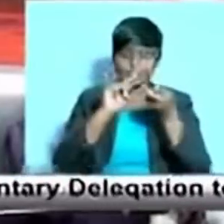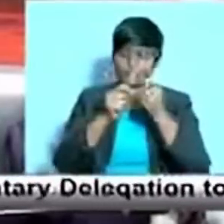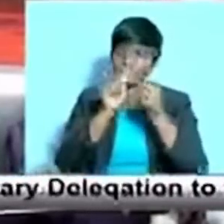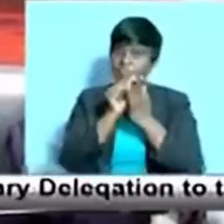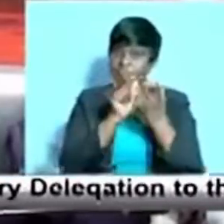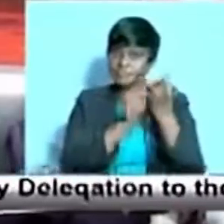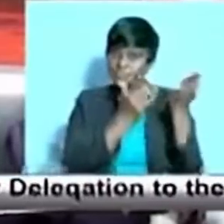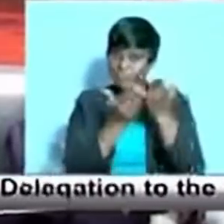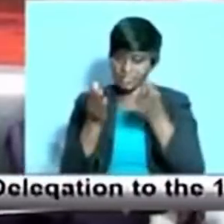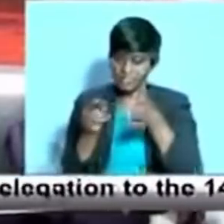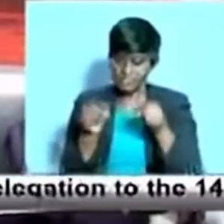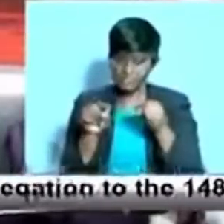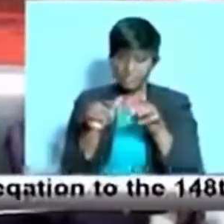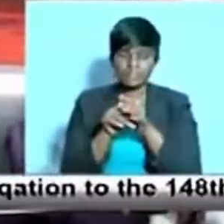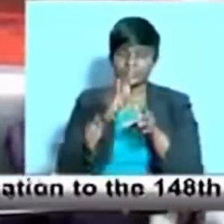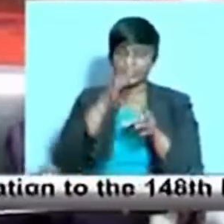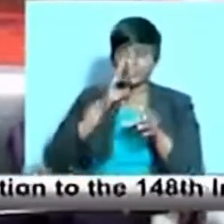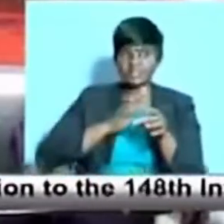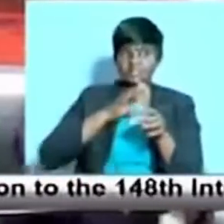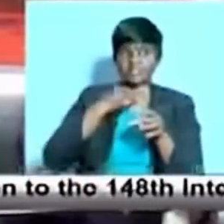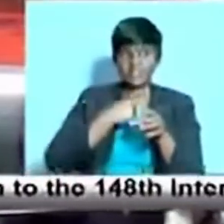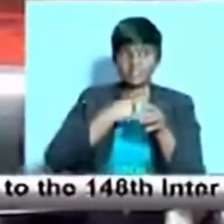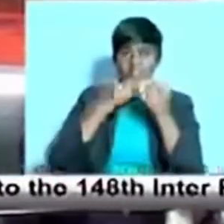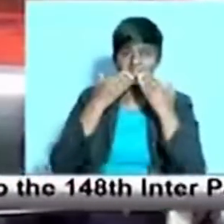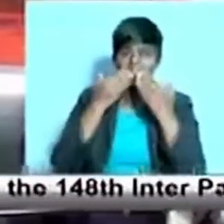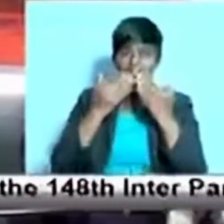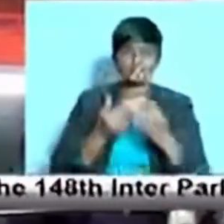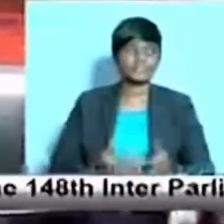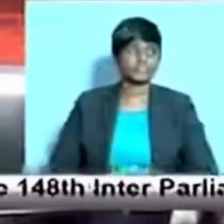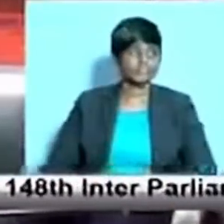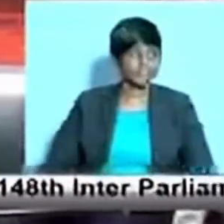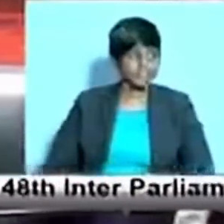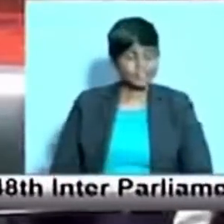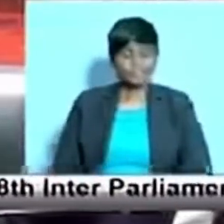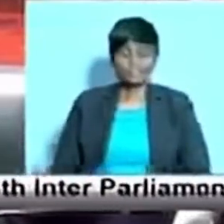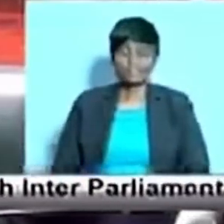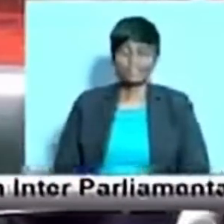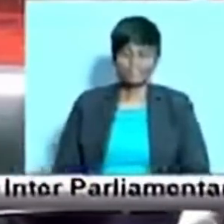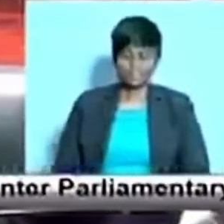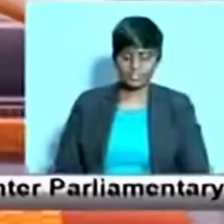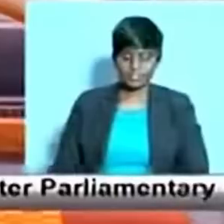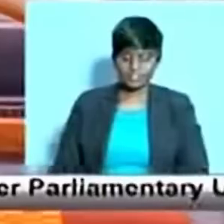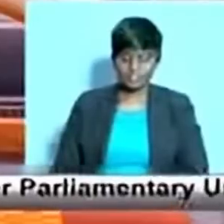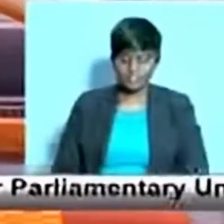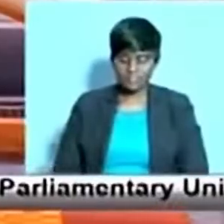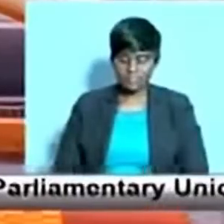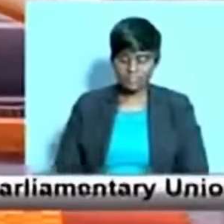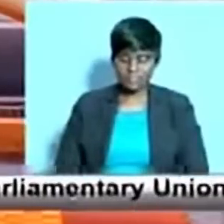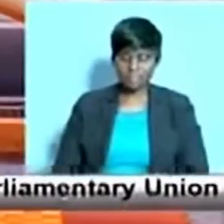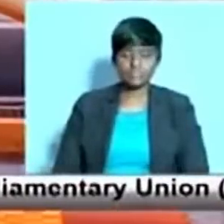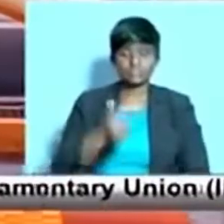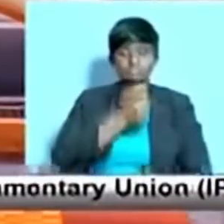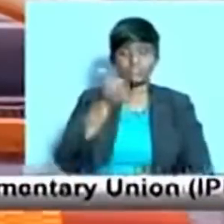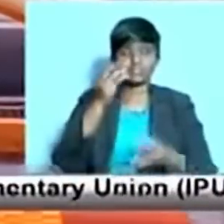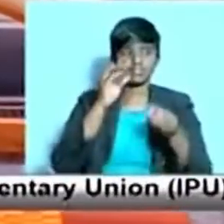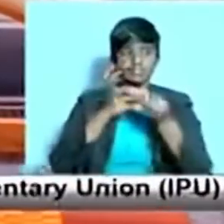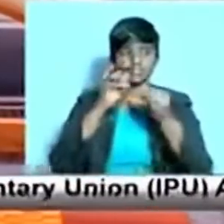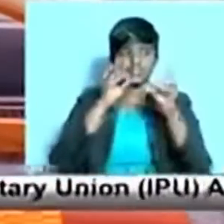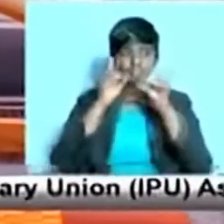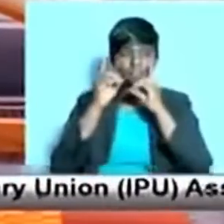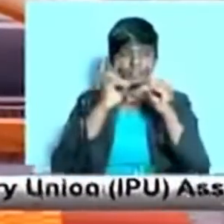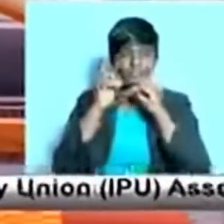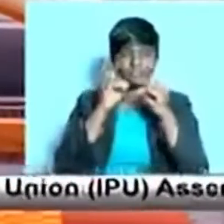is brought to this House. Madam Speaker, I beg to second. Thank you. Thank you. Any further